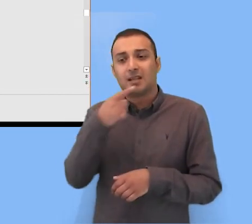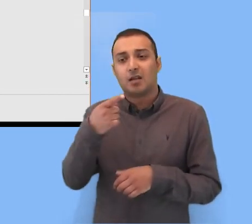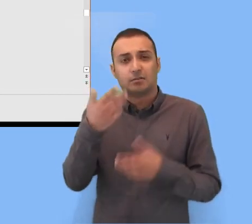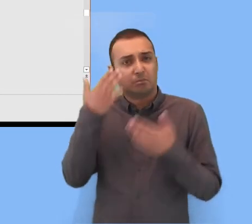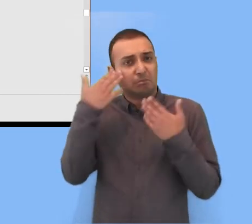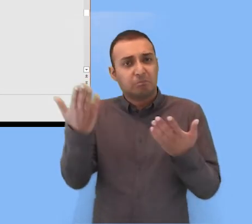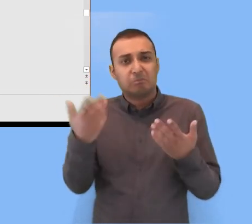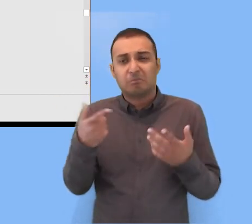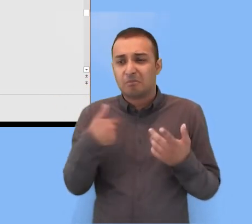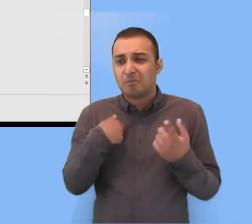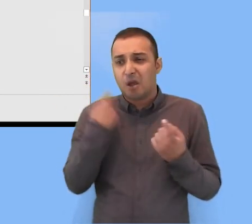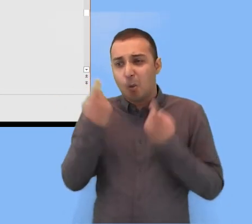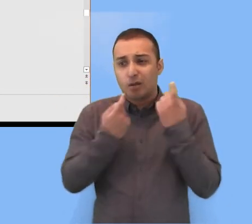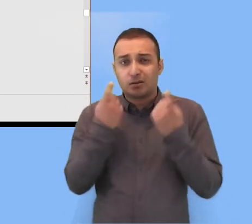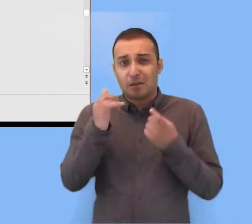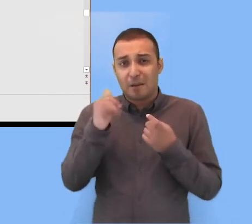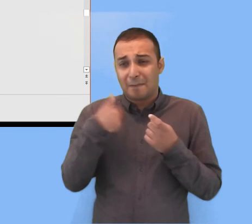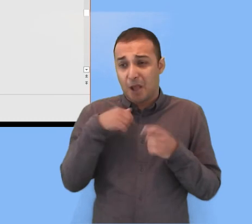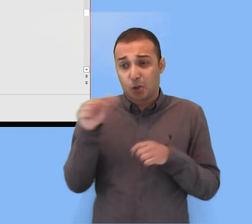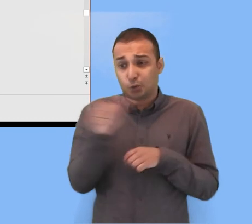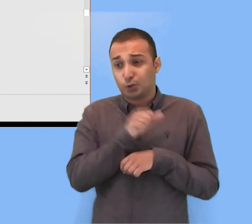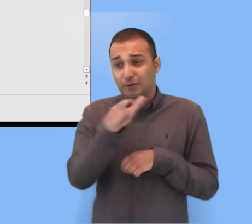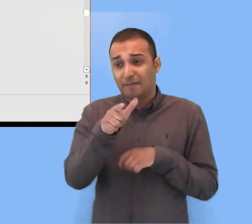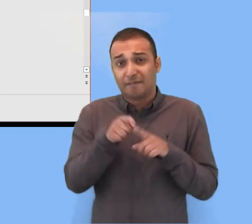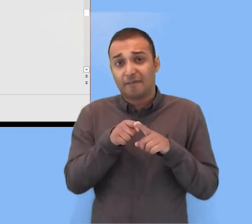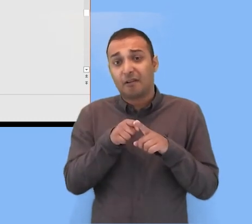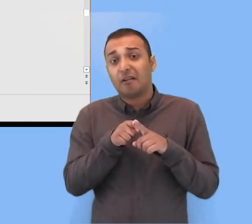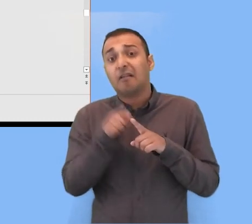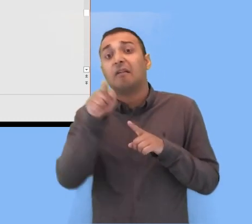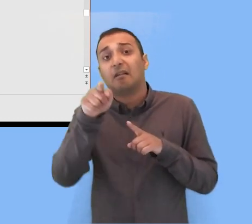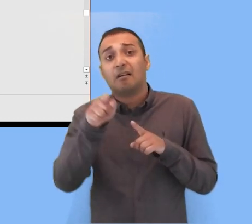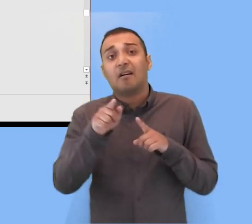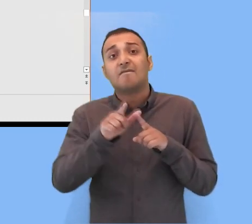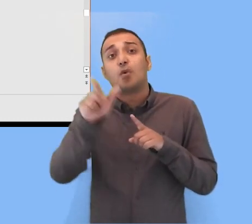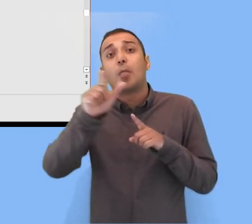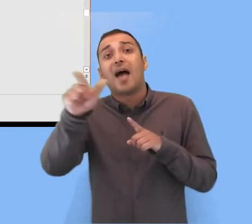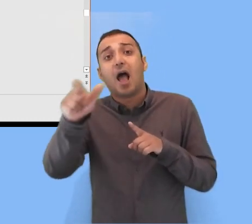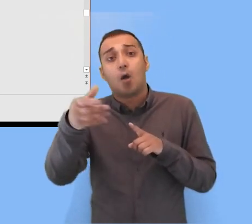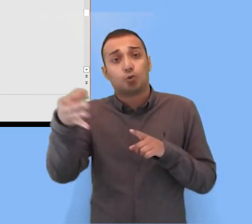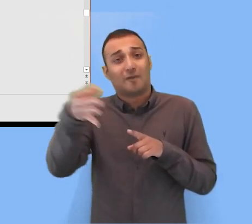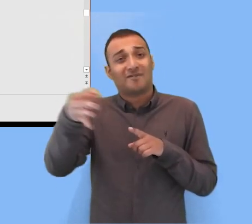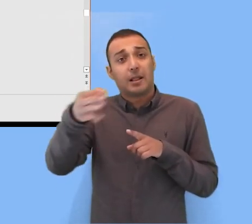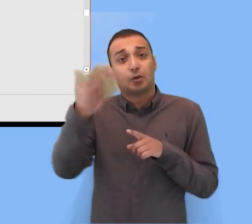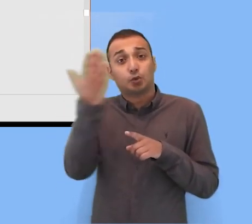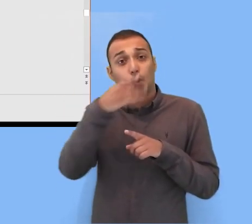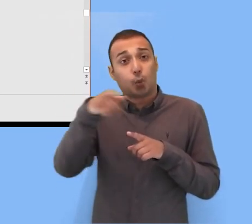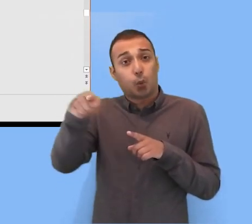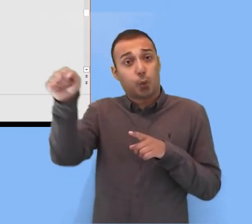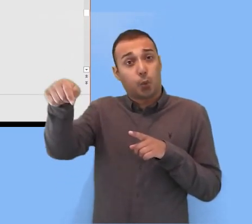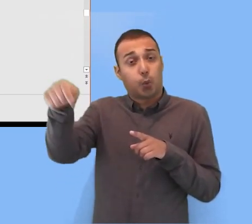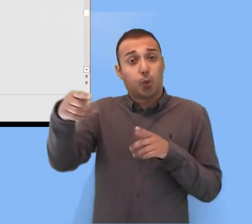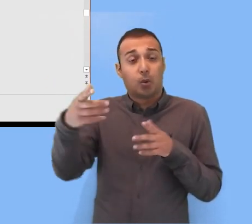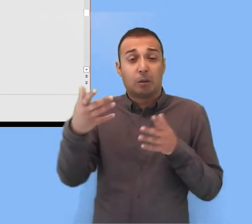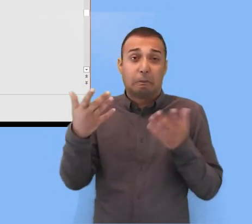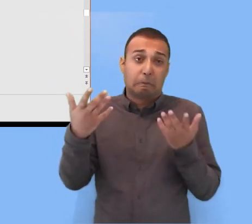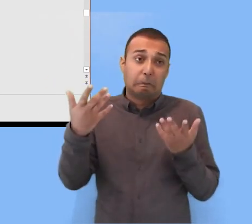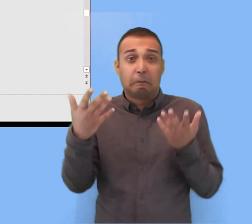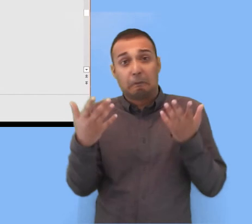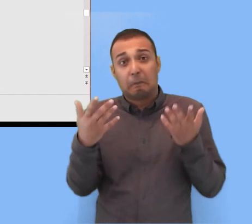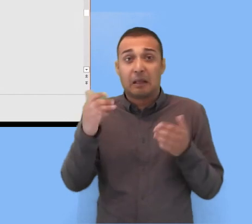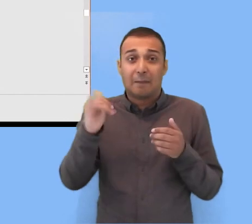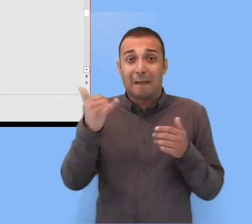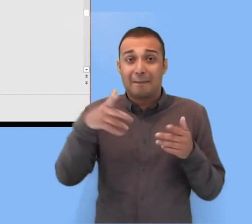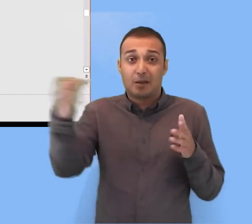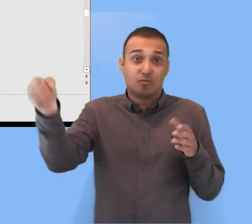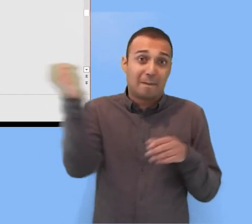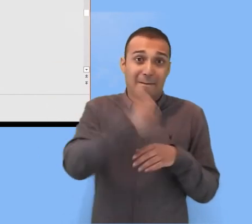further out to this village school for her, and if it would have been better to bring her back to my local school where it's more